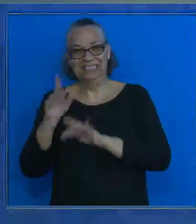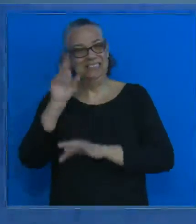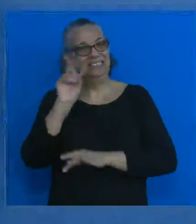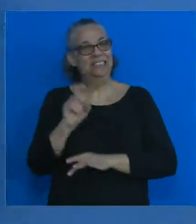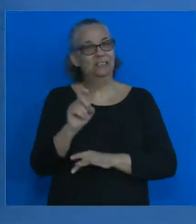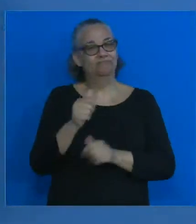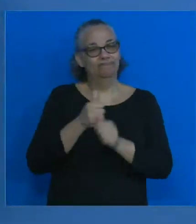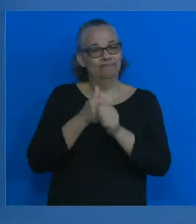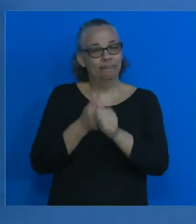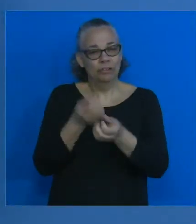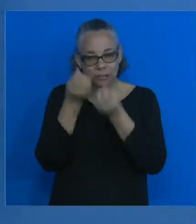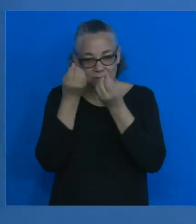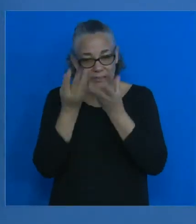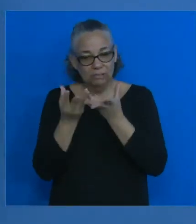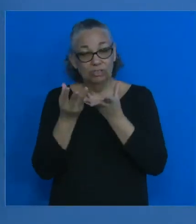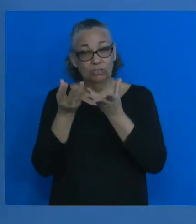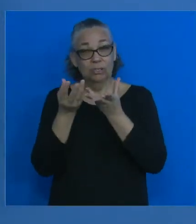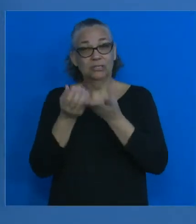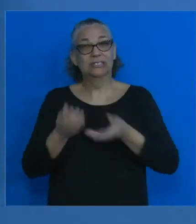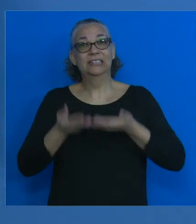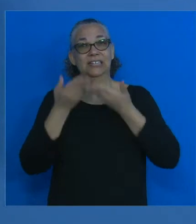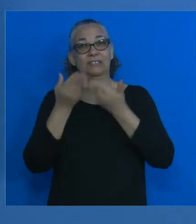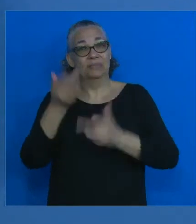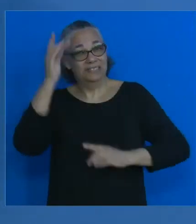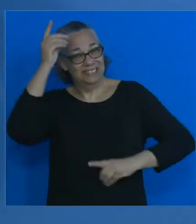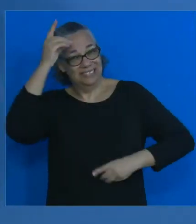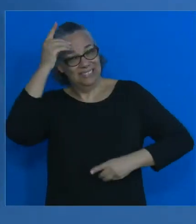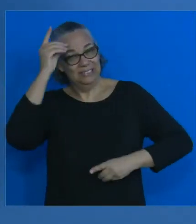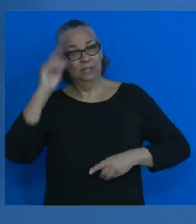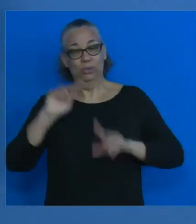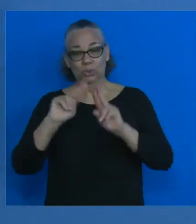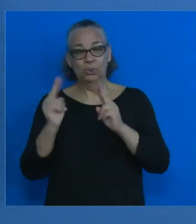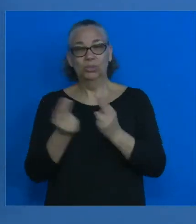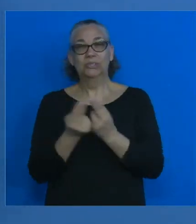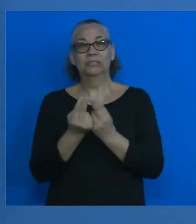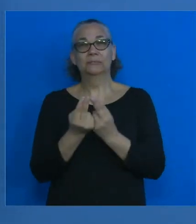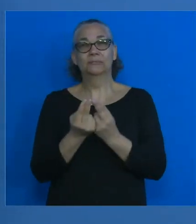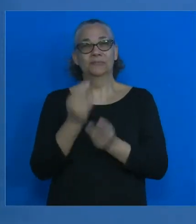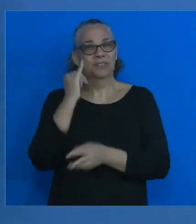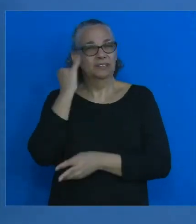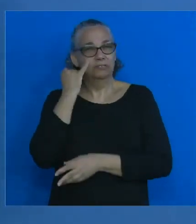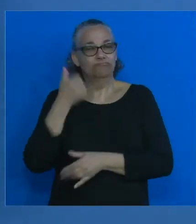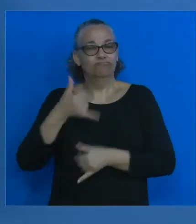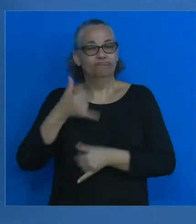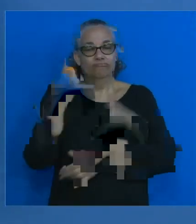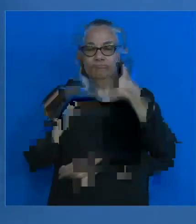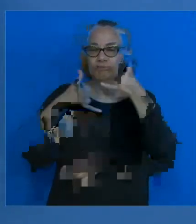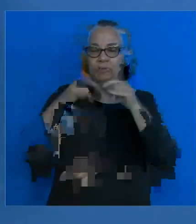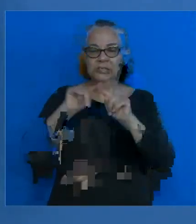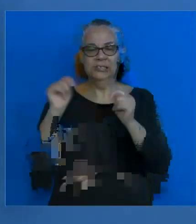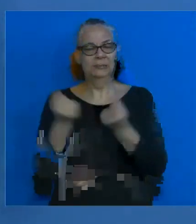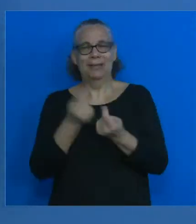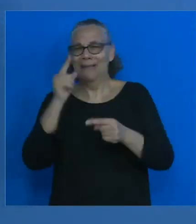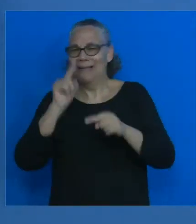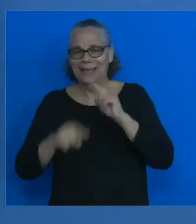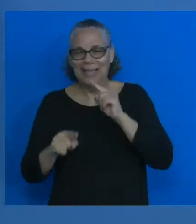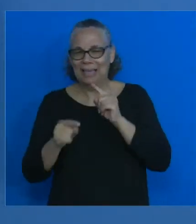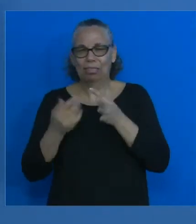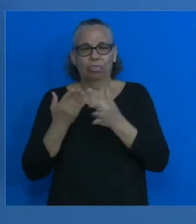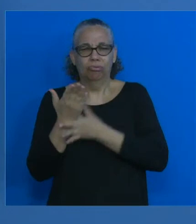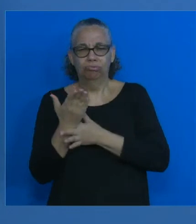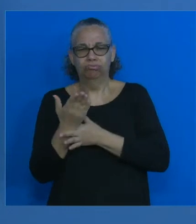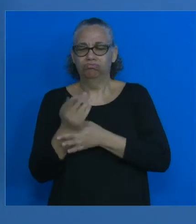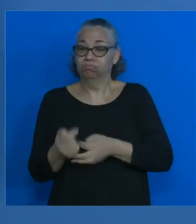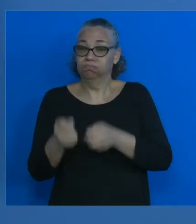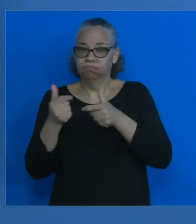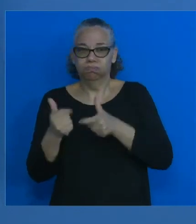them individually by the epidemiology and surveillance unit. If you call the surveillance team and cannot get through immediately and